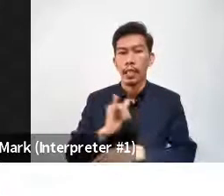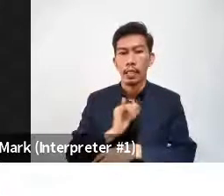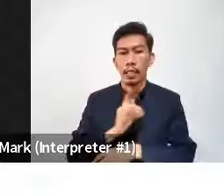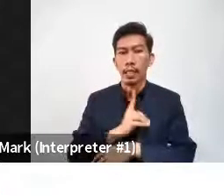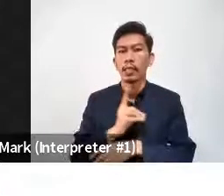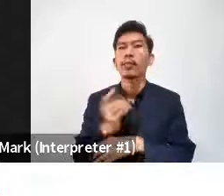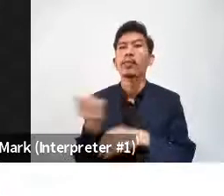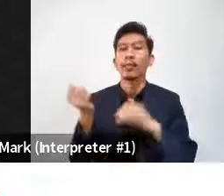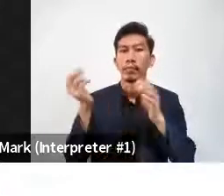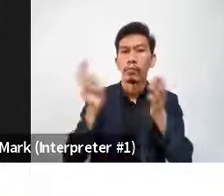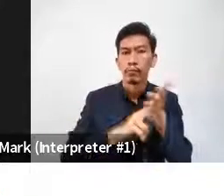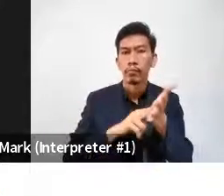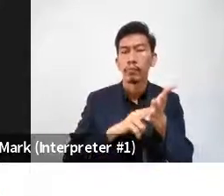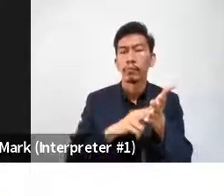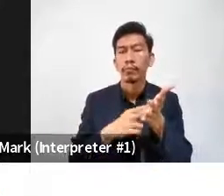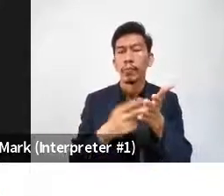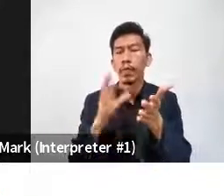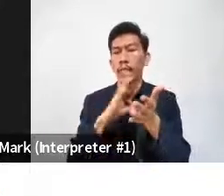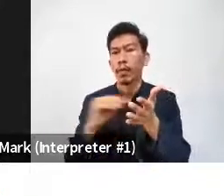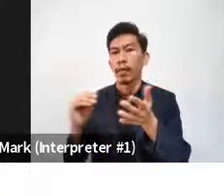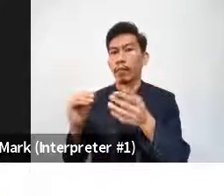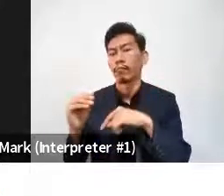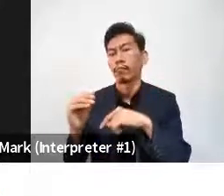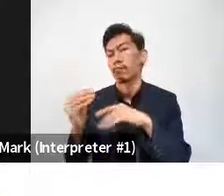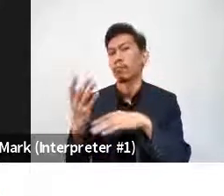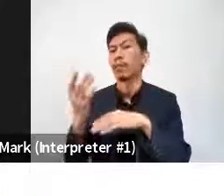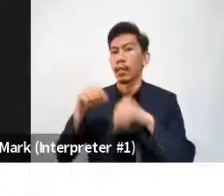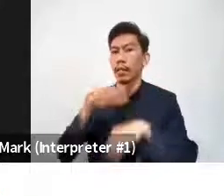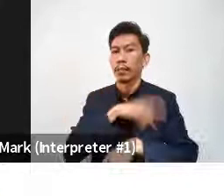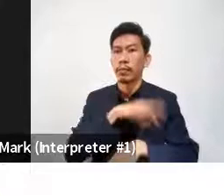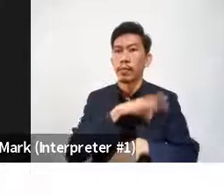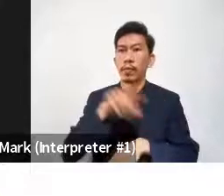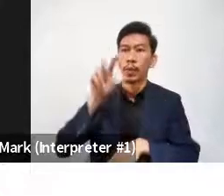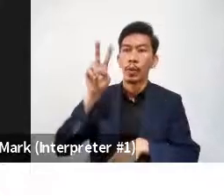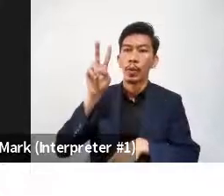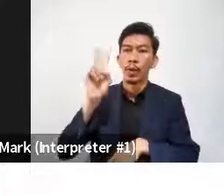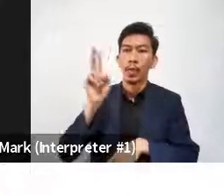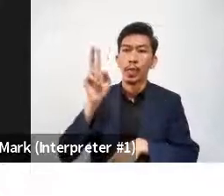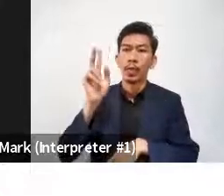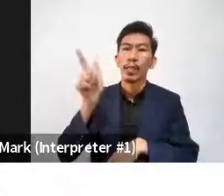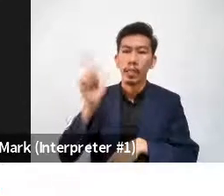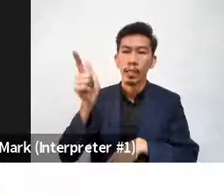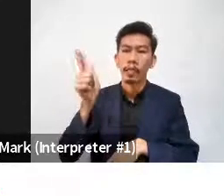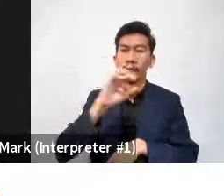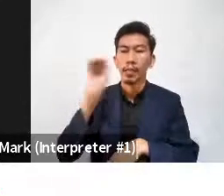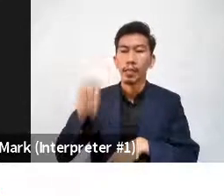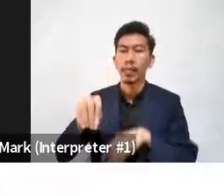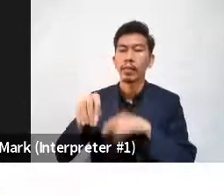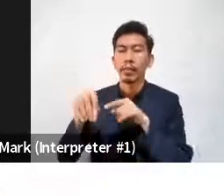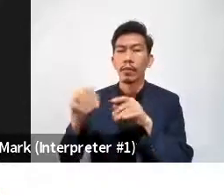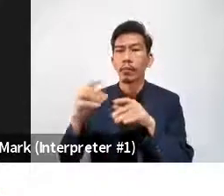and be entitled to the 20% discount and other privileges, and even the